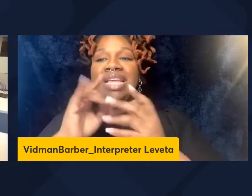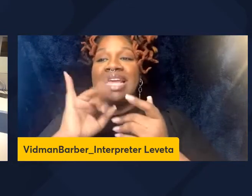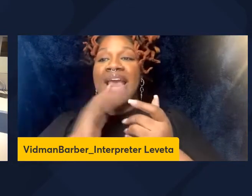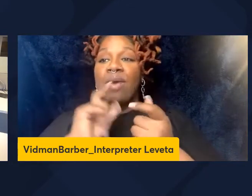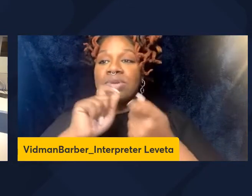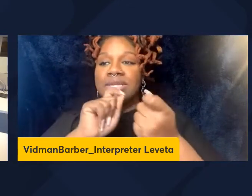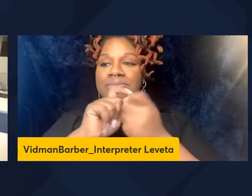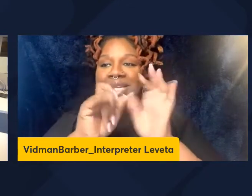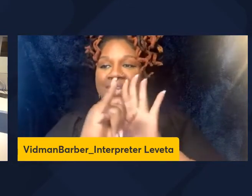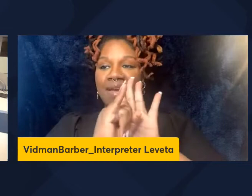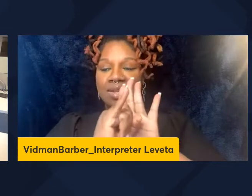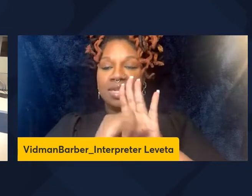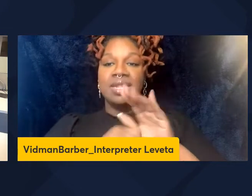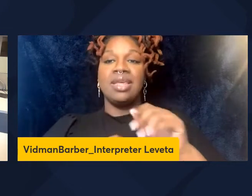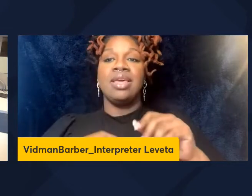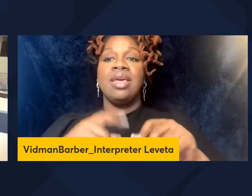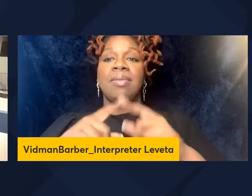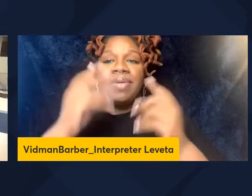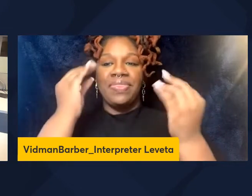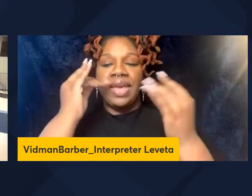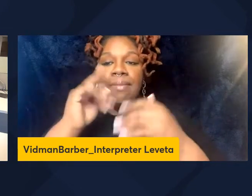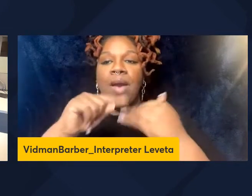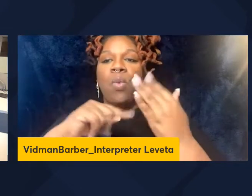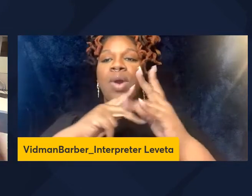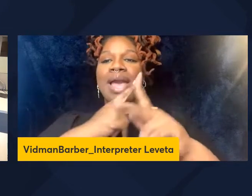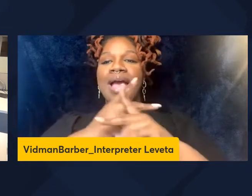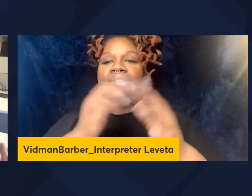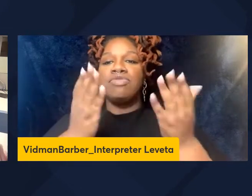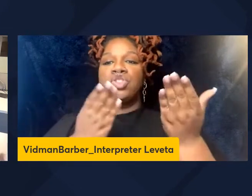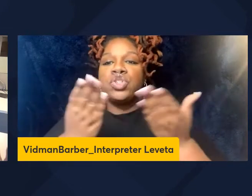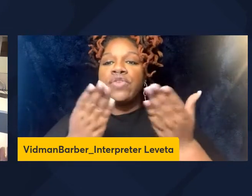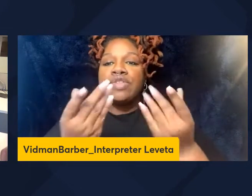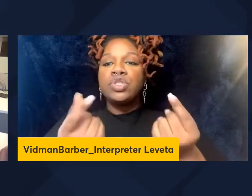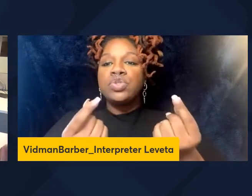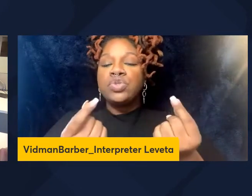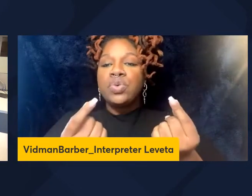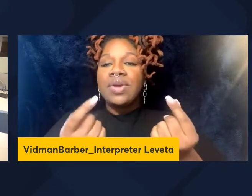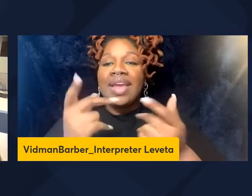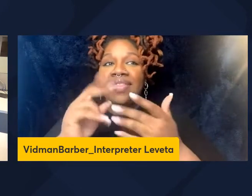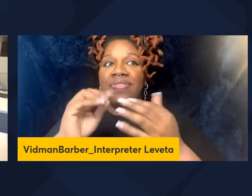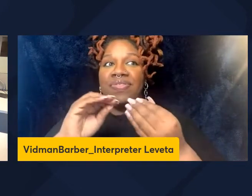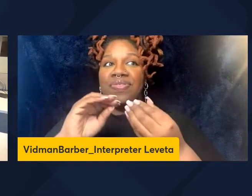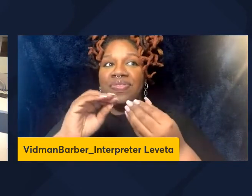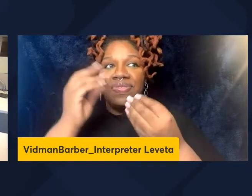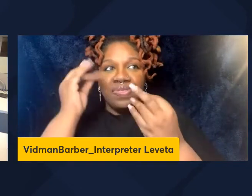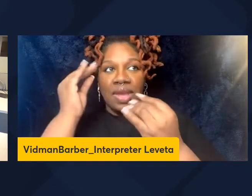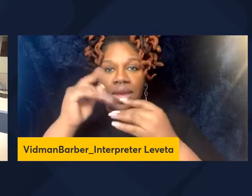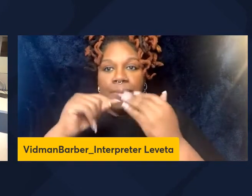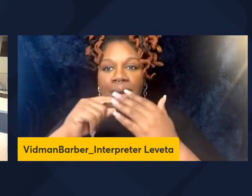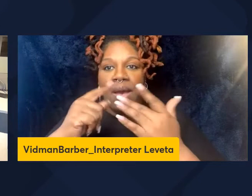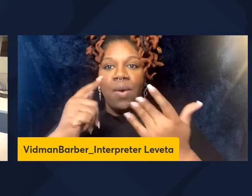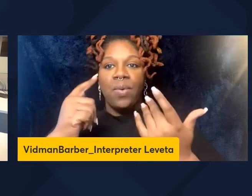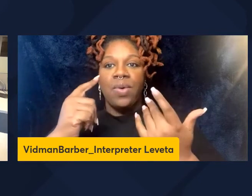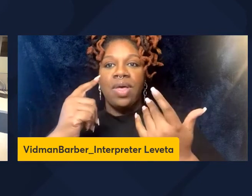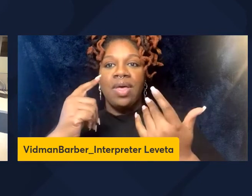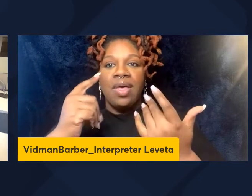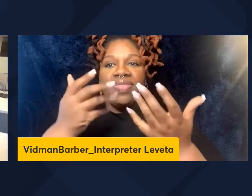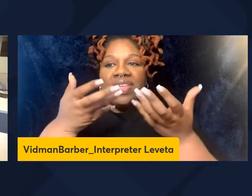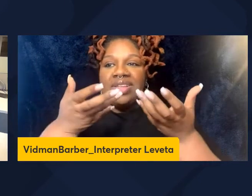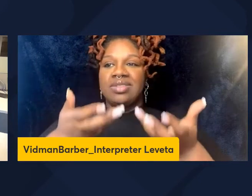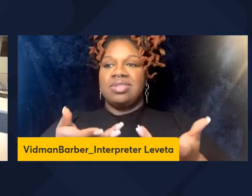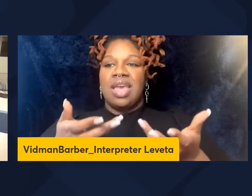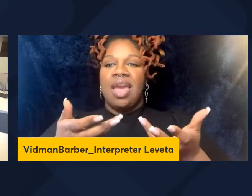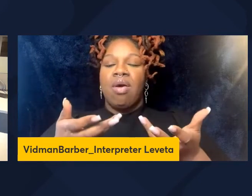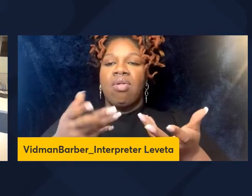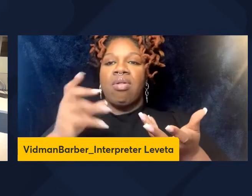think about what kind of service you're doing, and think about the scale with that particular organization. And so many times